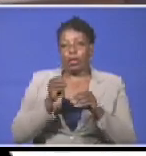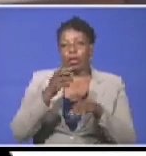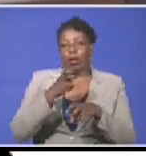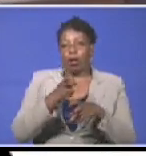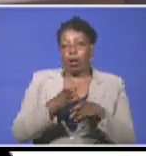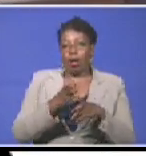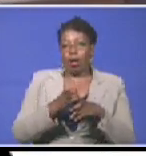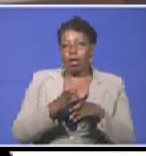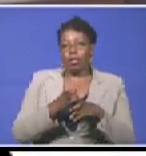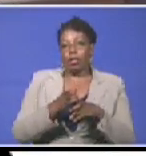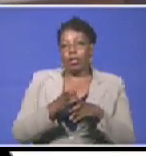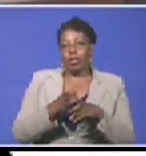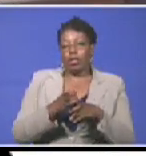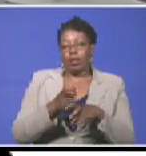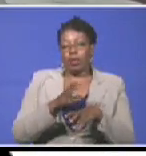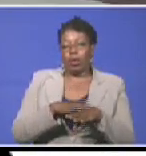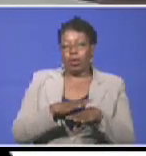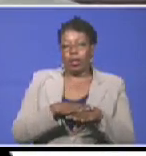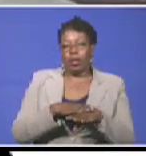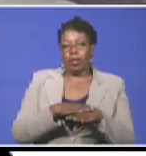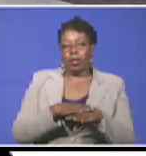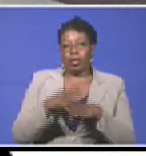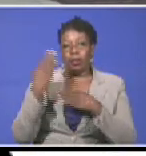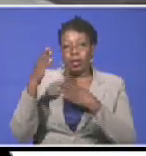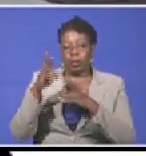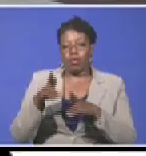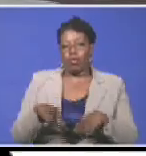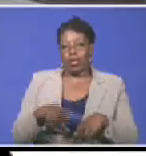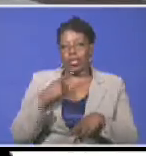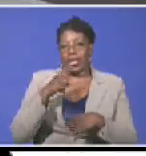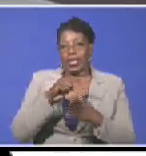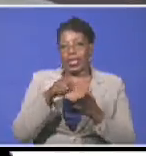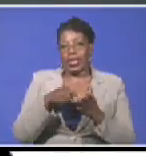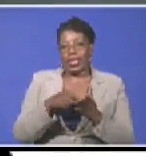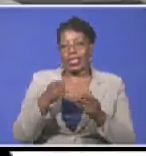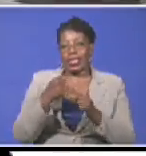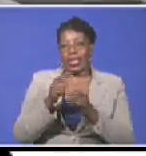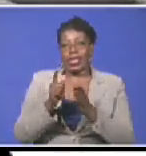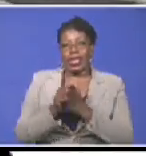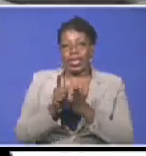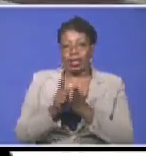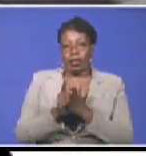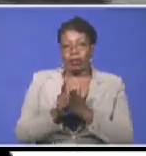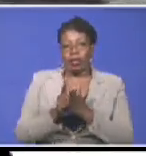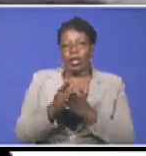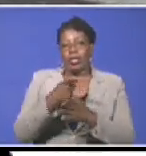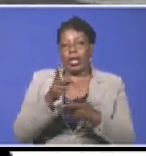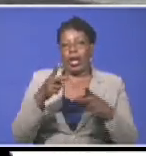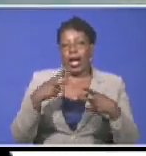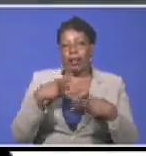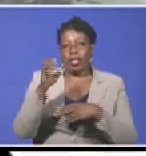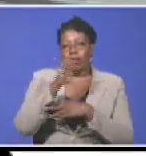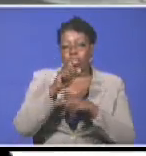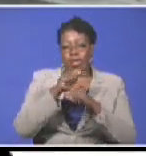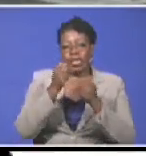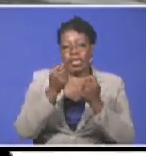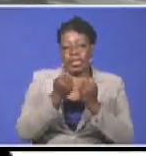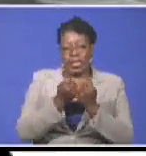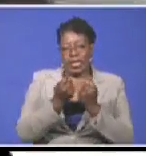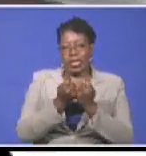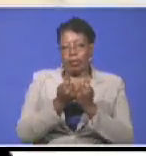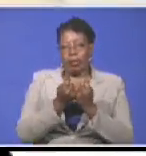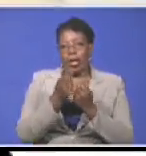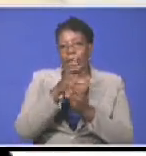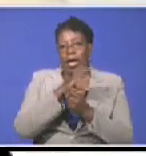hardship upon Bahamians and residents. Calling the action illegal, Gibson said emergency teams have been mobilized and are traveling